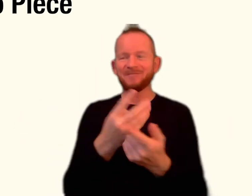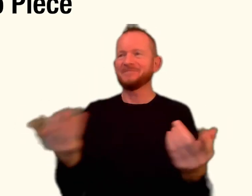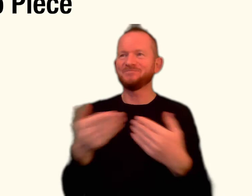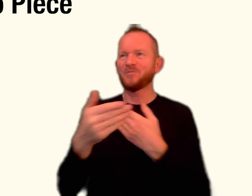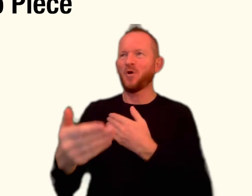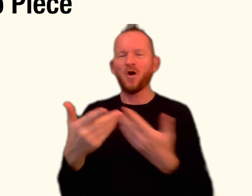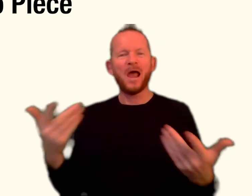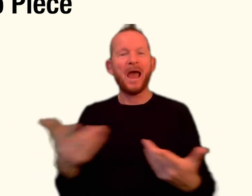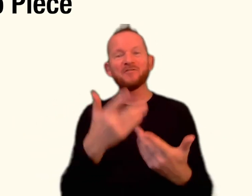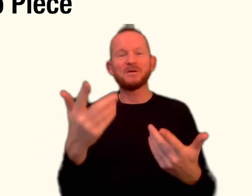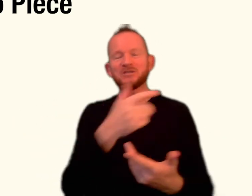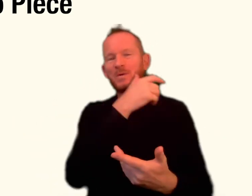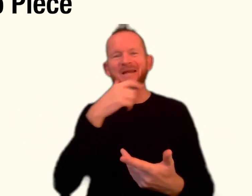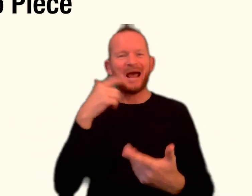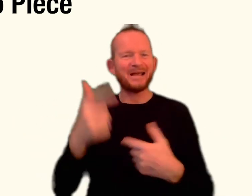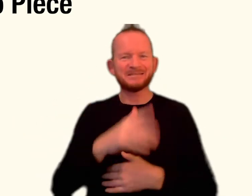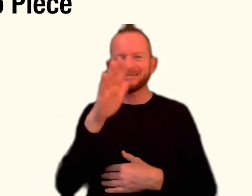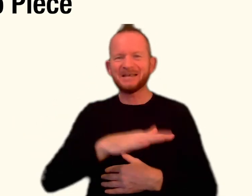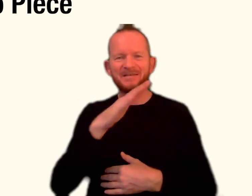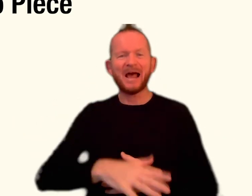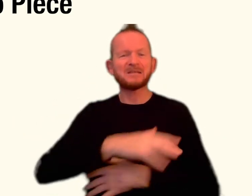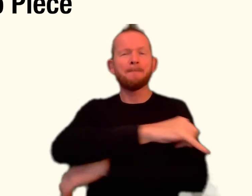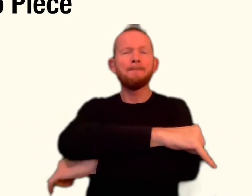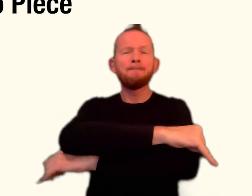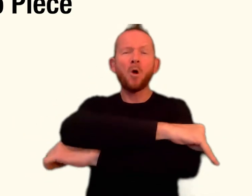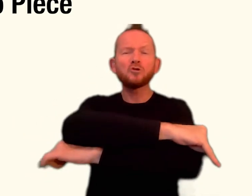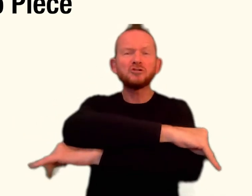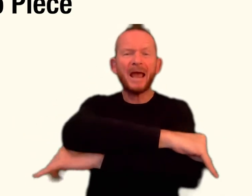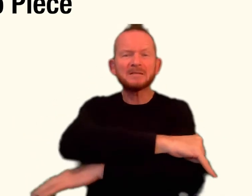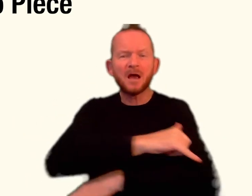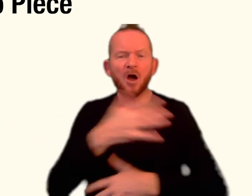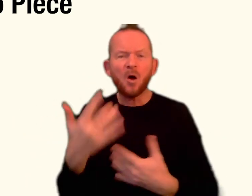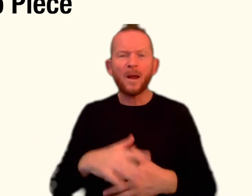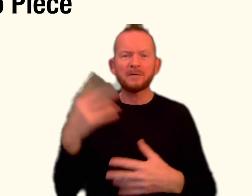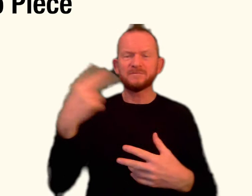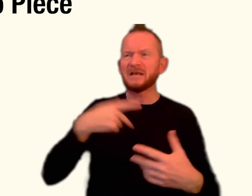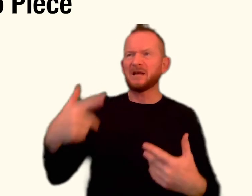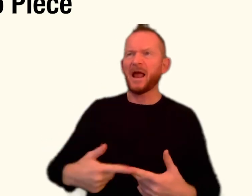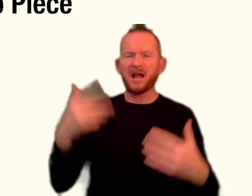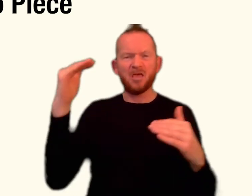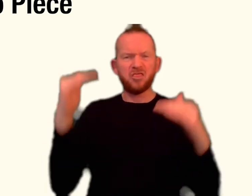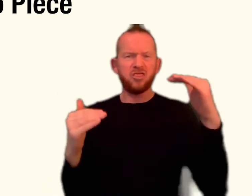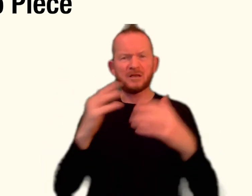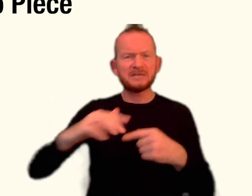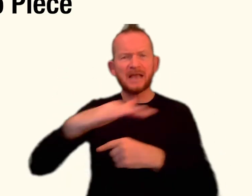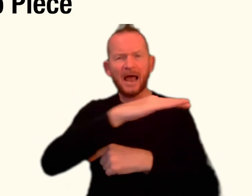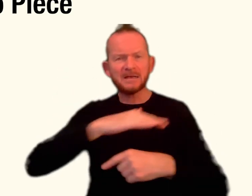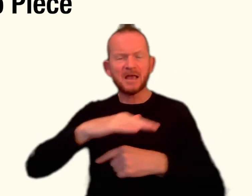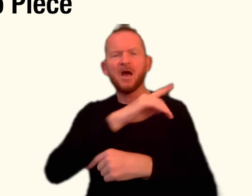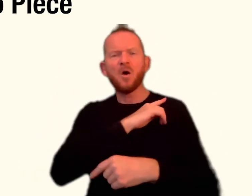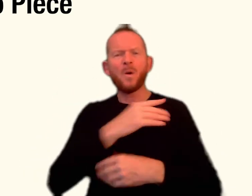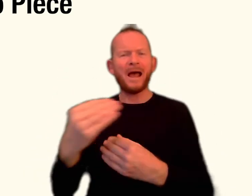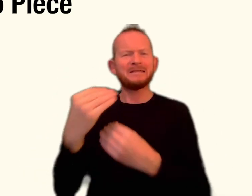all nice and we're all very sympathetic. But that's bullshit. We live in a very unsympathetic society. Why do teachers live